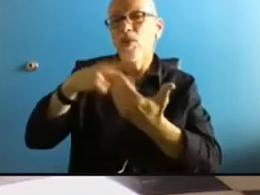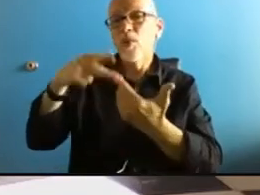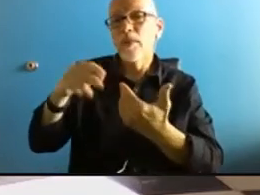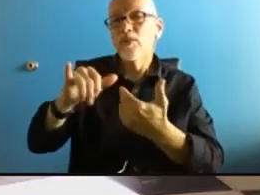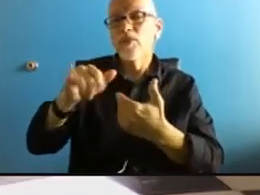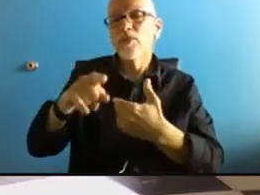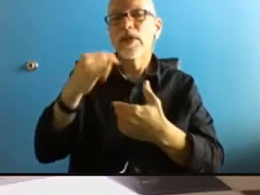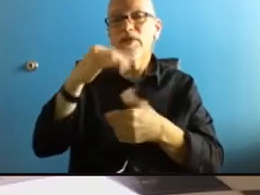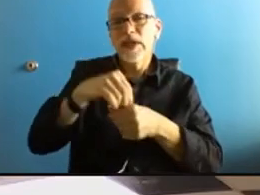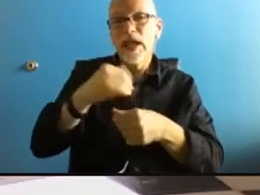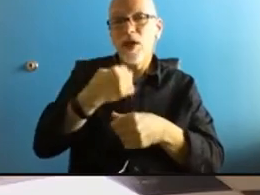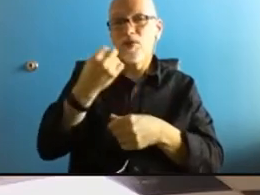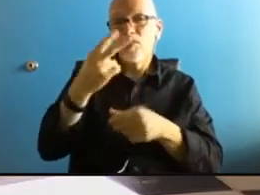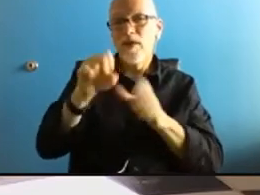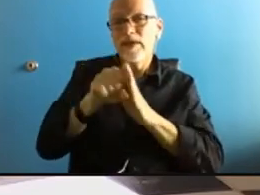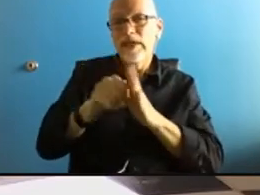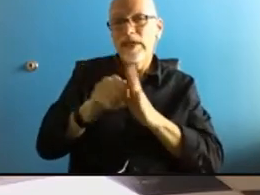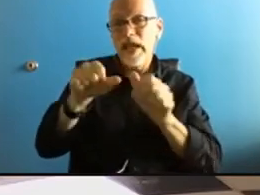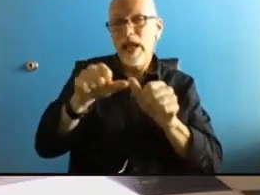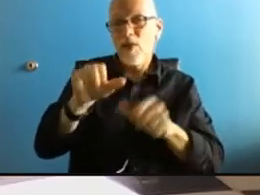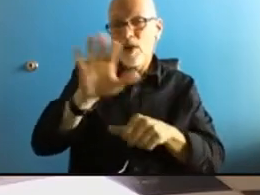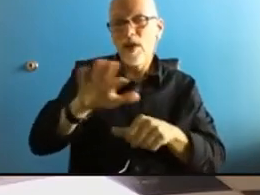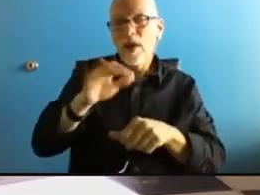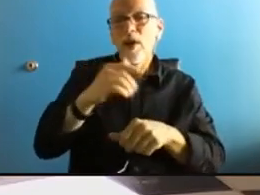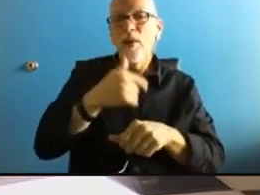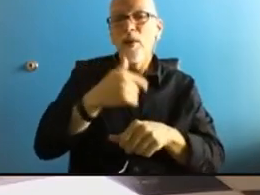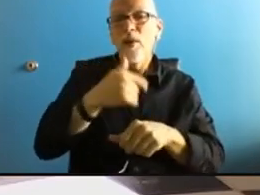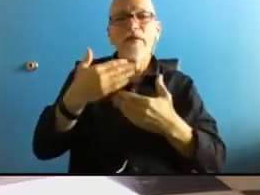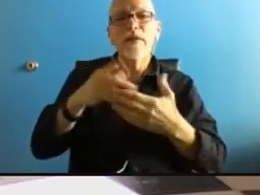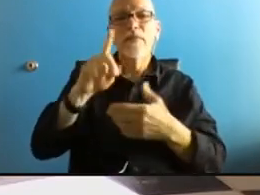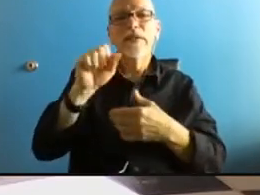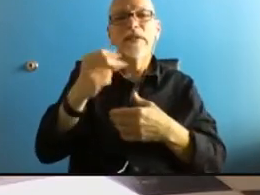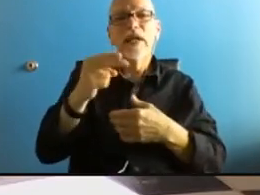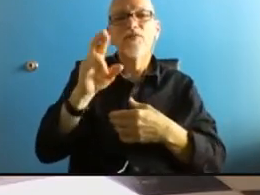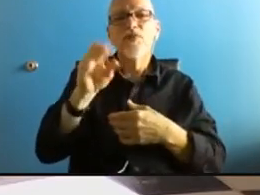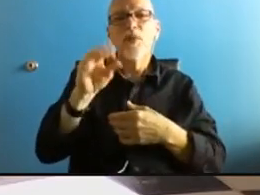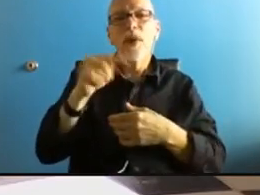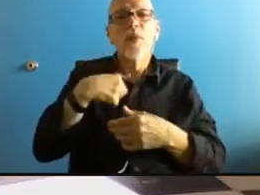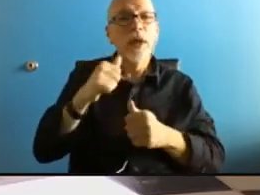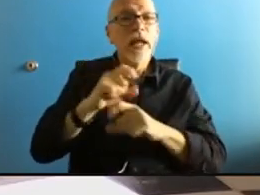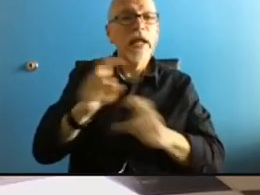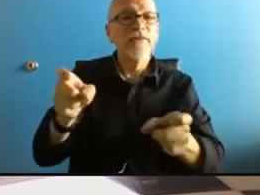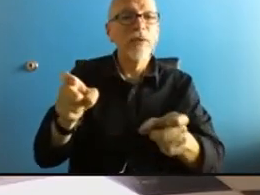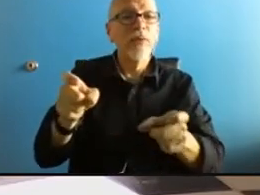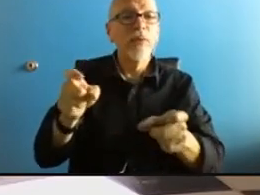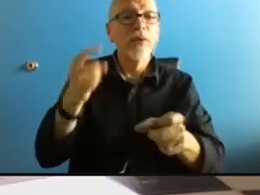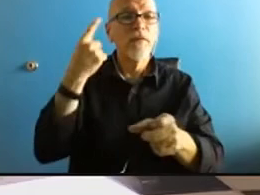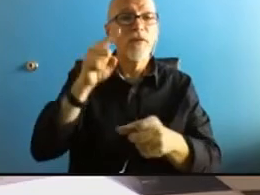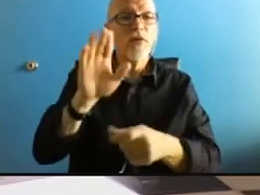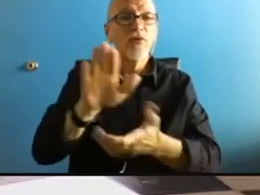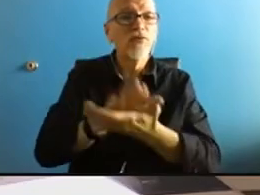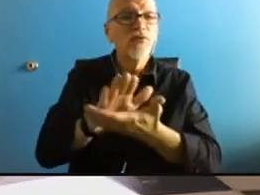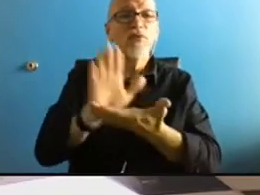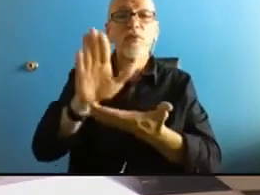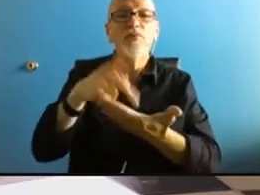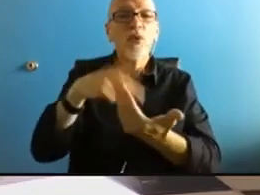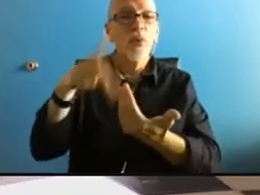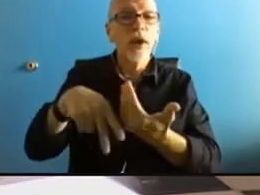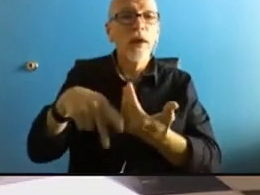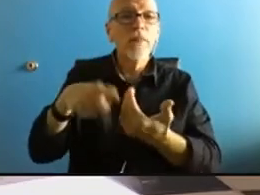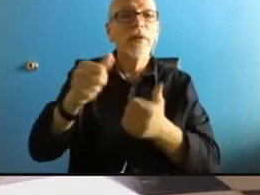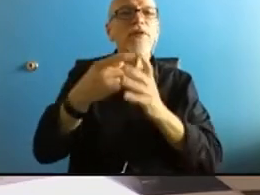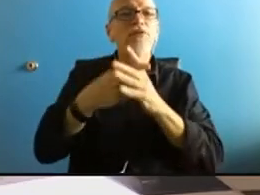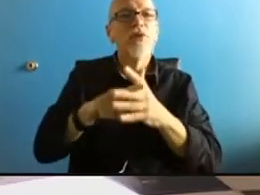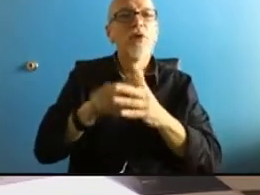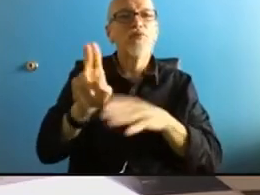our 12 state area, we do have some Dash robots that we can give you for your school or your program that you can start implementing